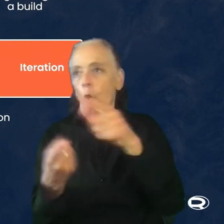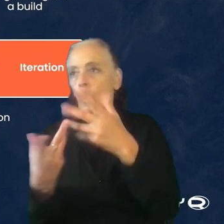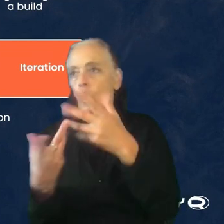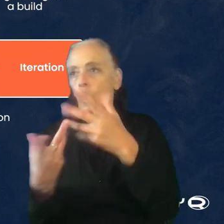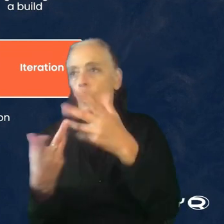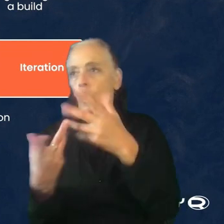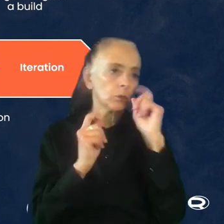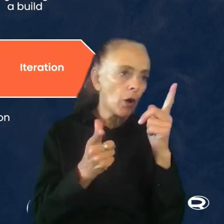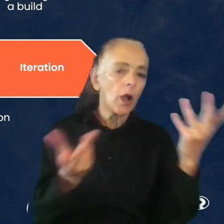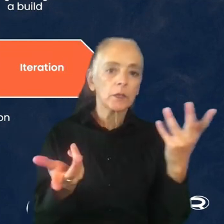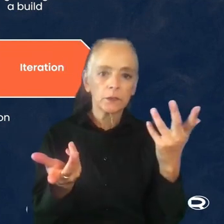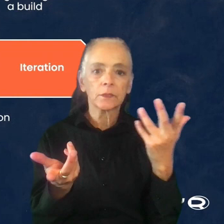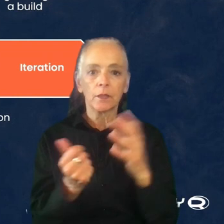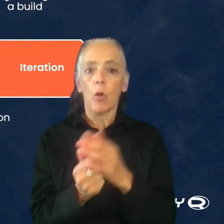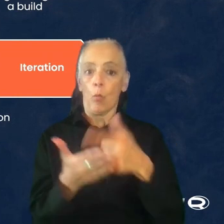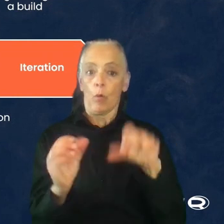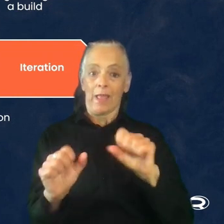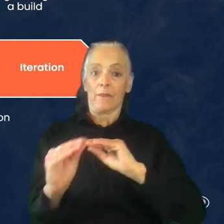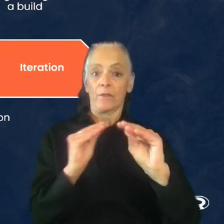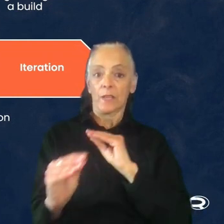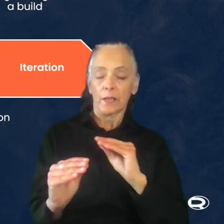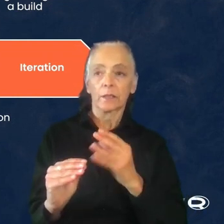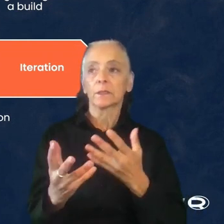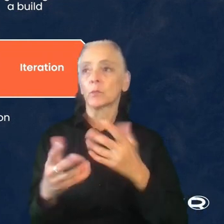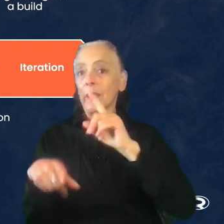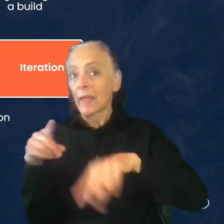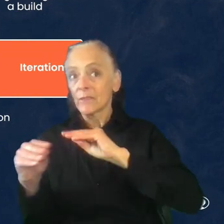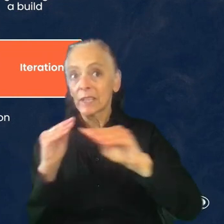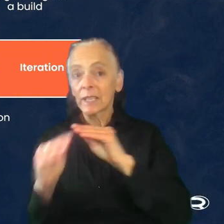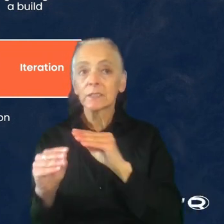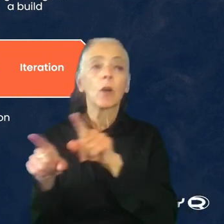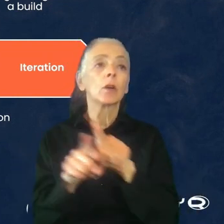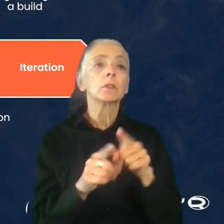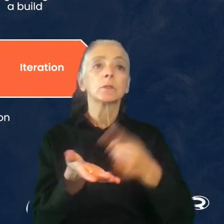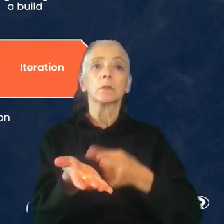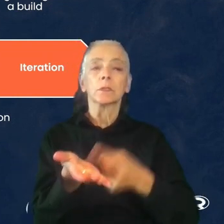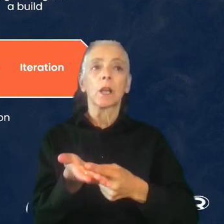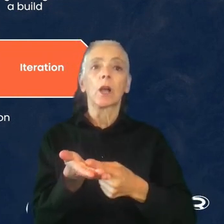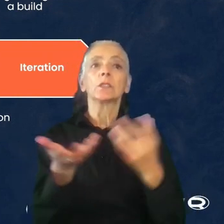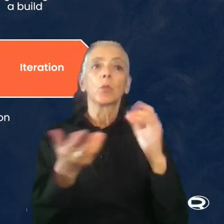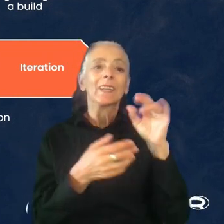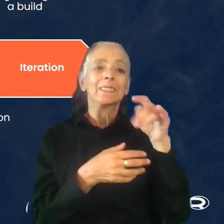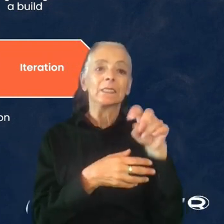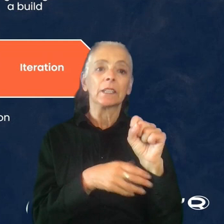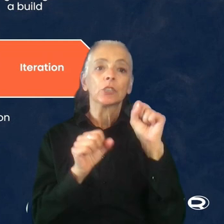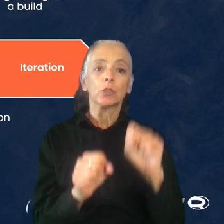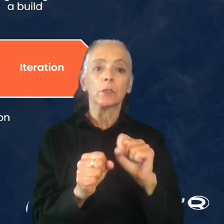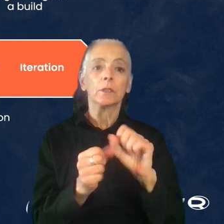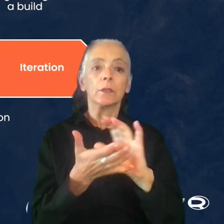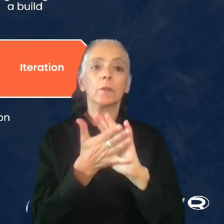surprise to them uh what can be fixed and what can't um and we also discuss um what insights could be turned into jira